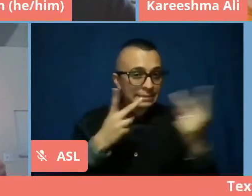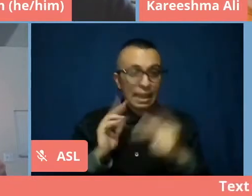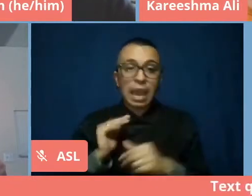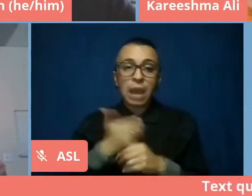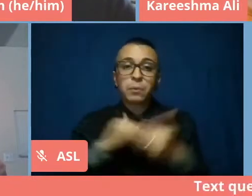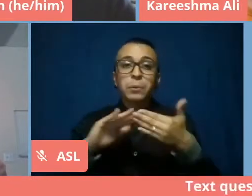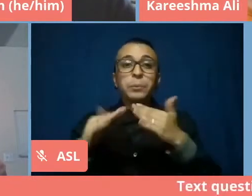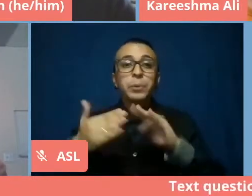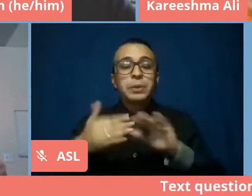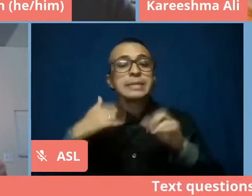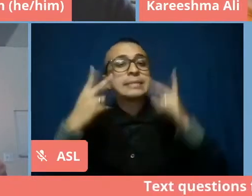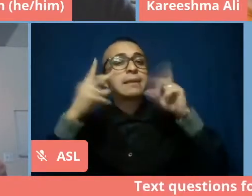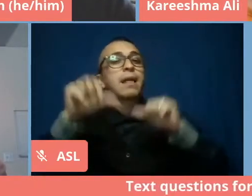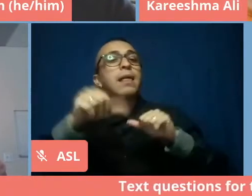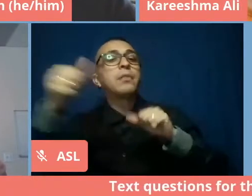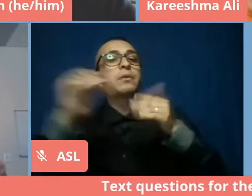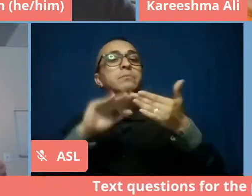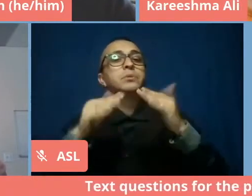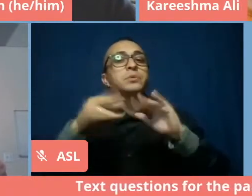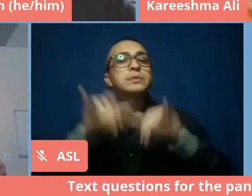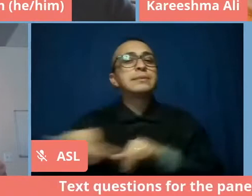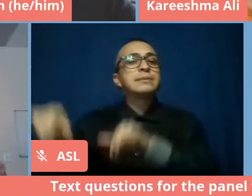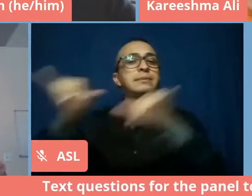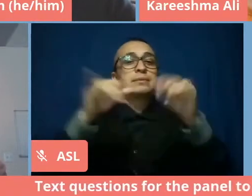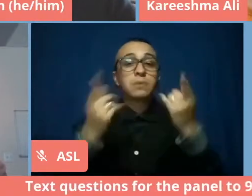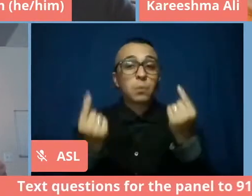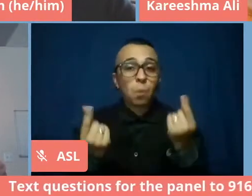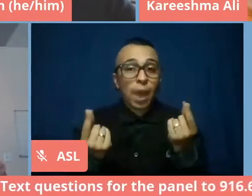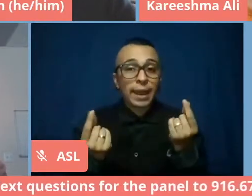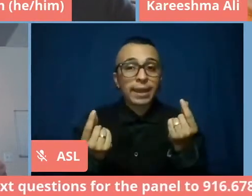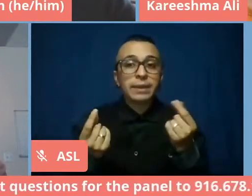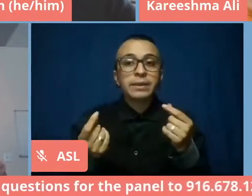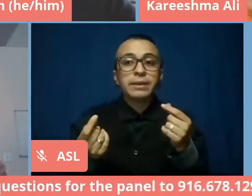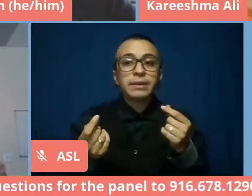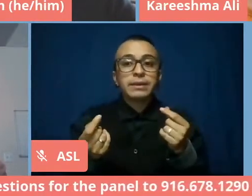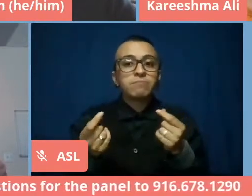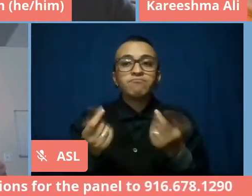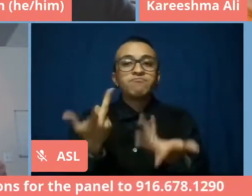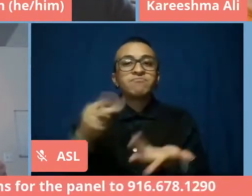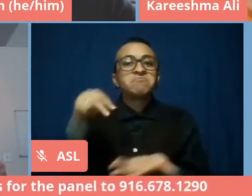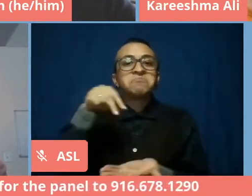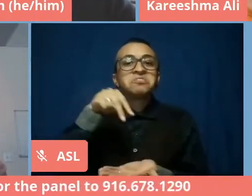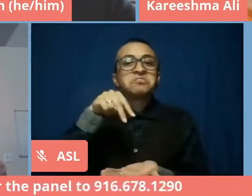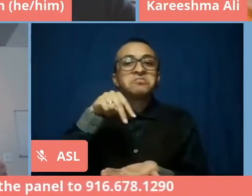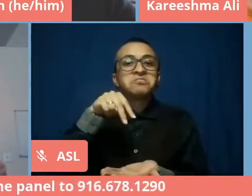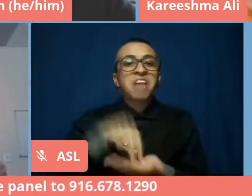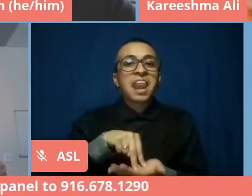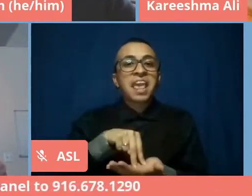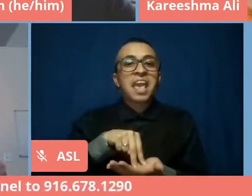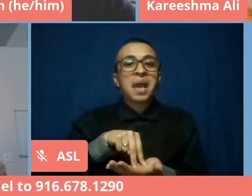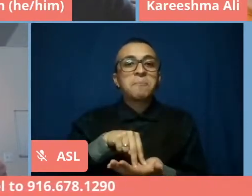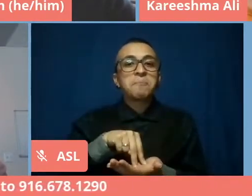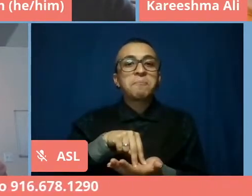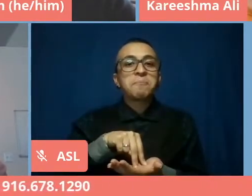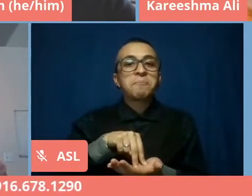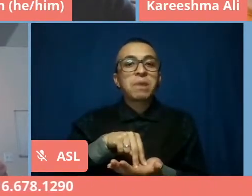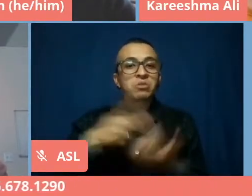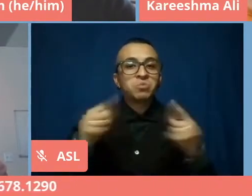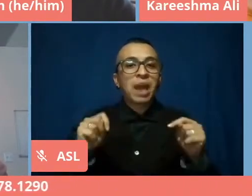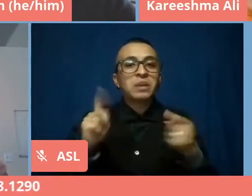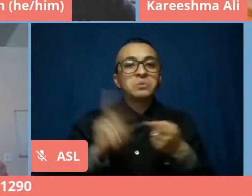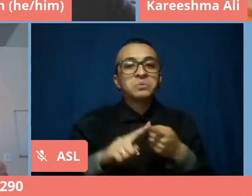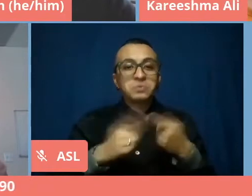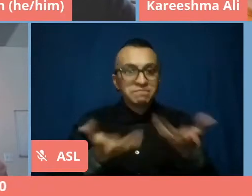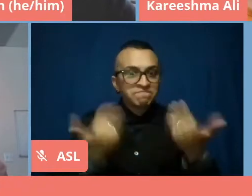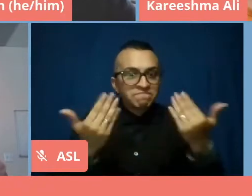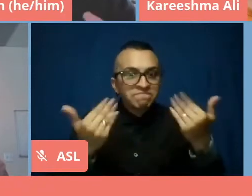seen in other communities, is the just standing up and acceleration of critical programs, whether it's